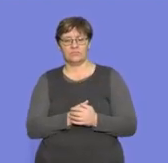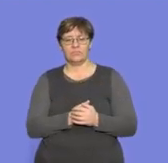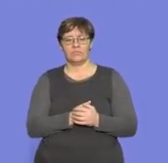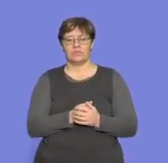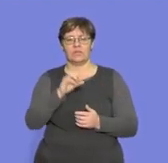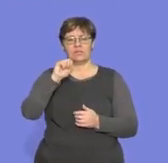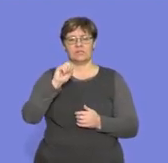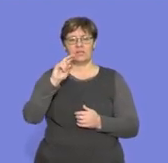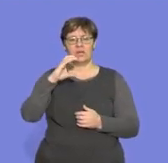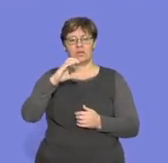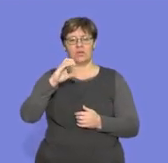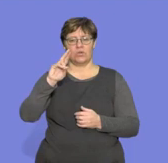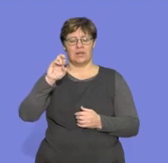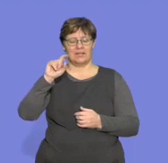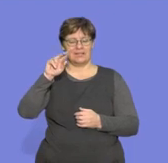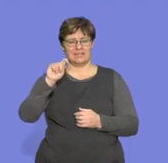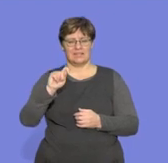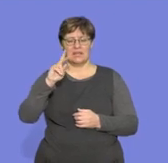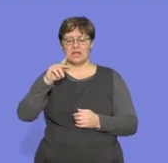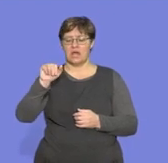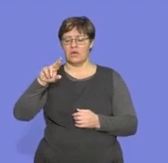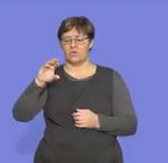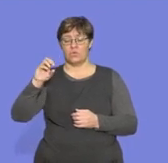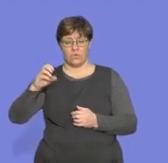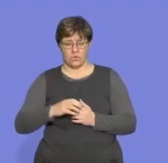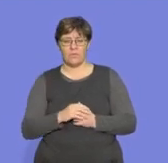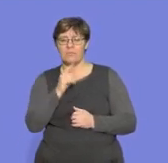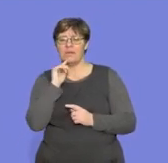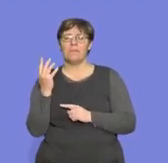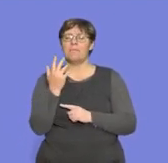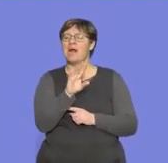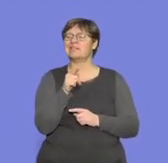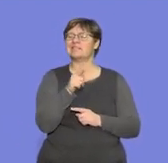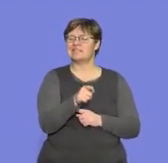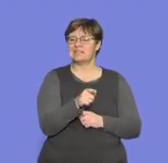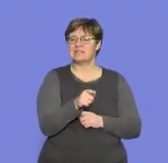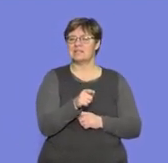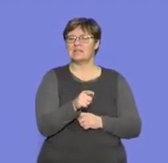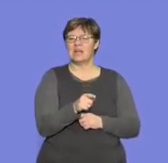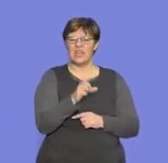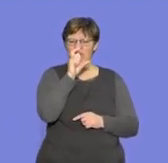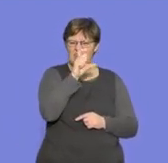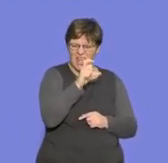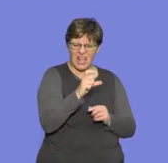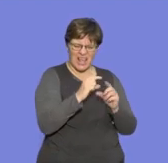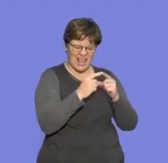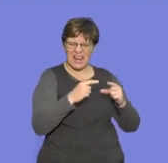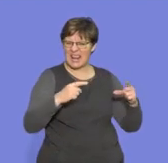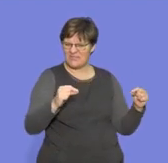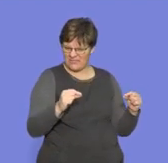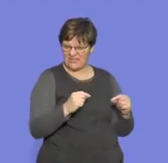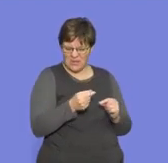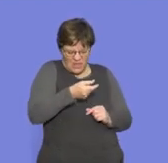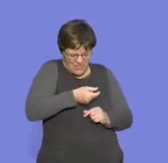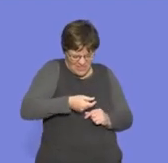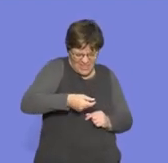the succulent karoo. So if we unpack the word succulent, it often refers to plants that have leaves. Thick, and so this fleshy is an area that is found and so this along is an